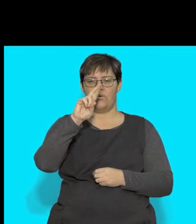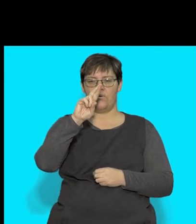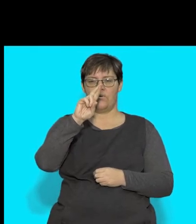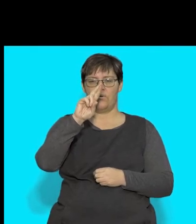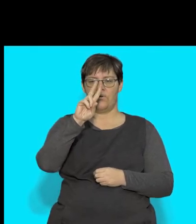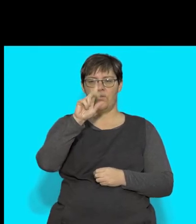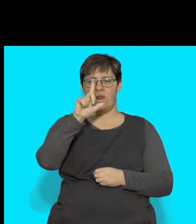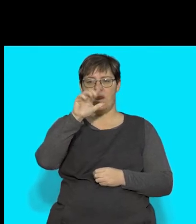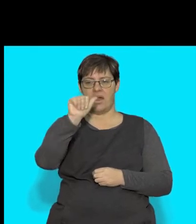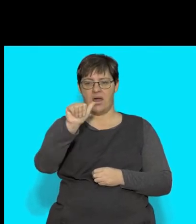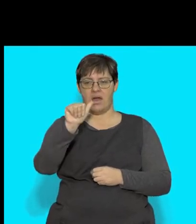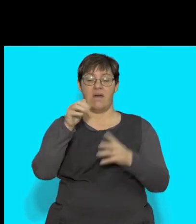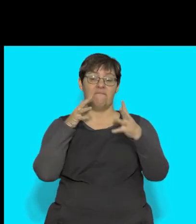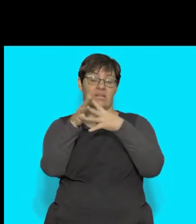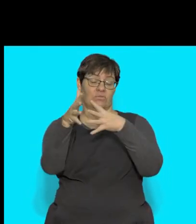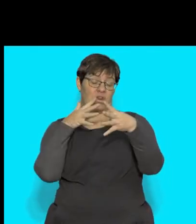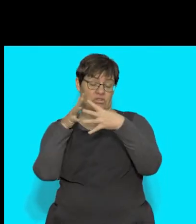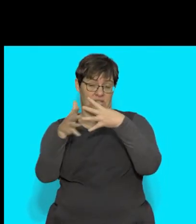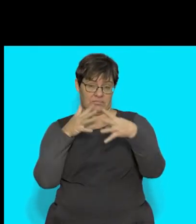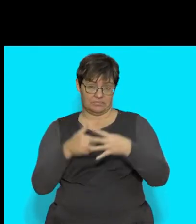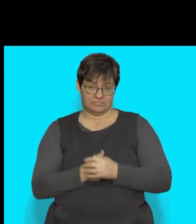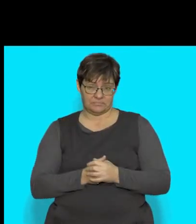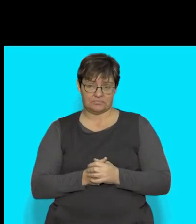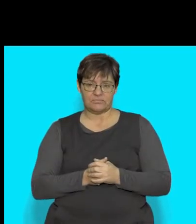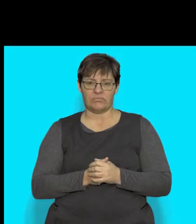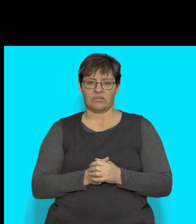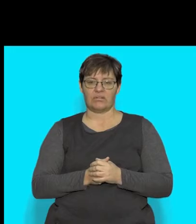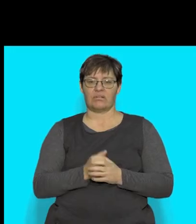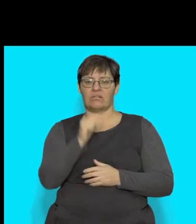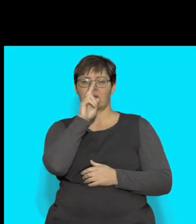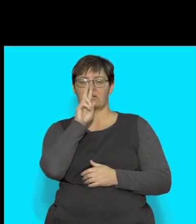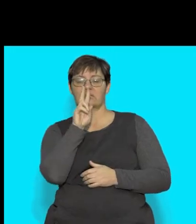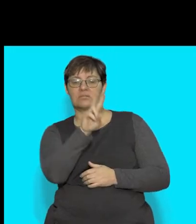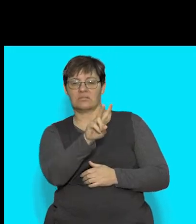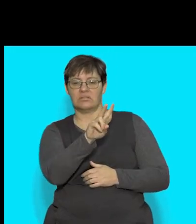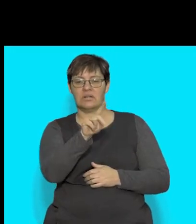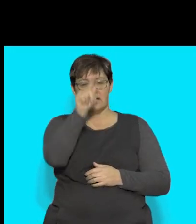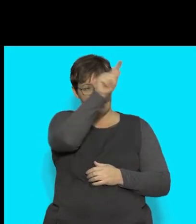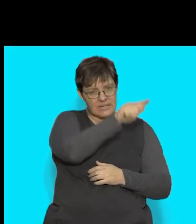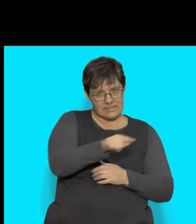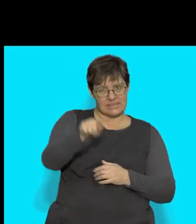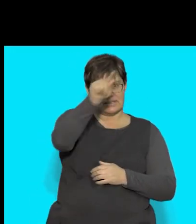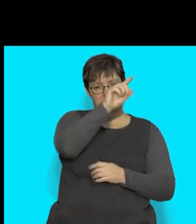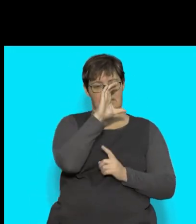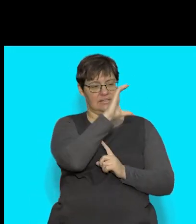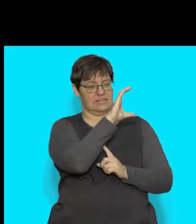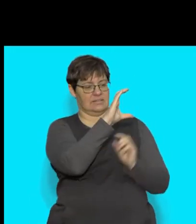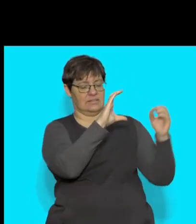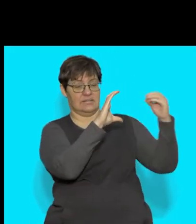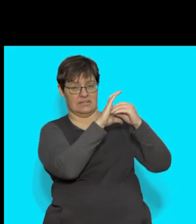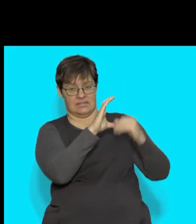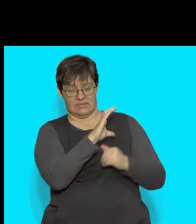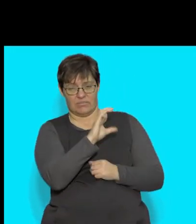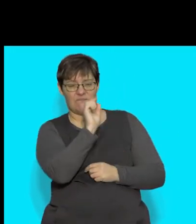glomerular, filtration. And what that was is we looked